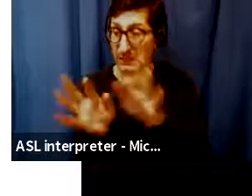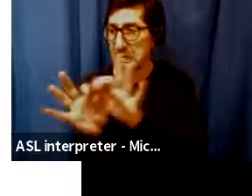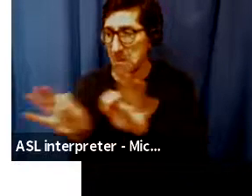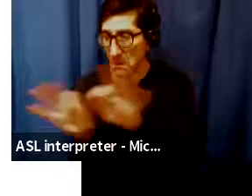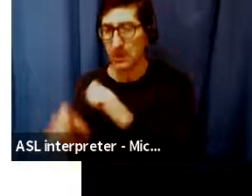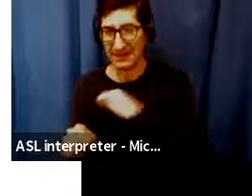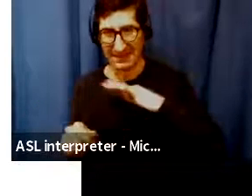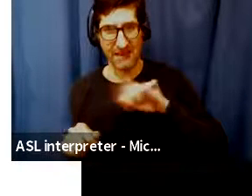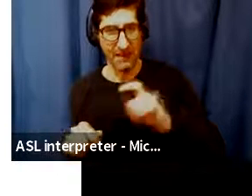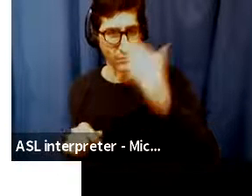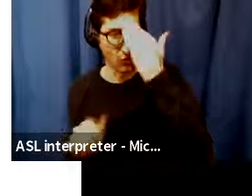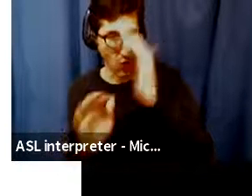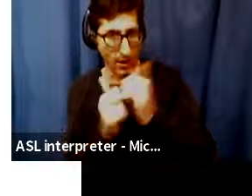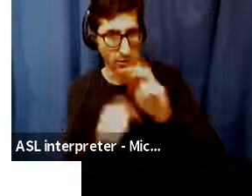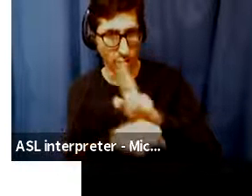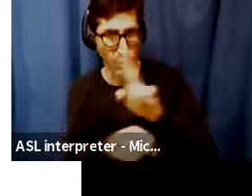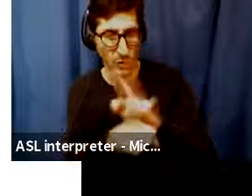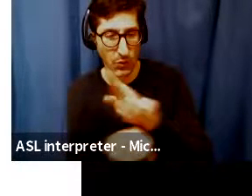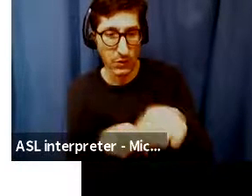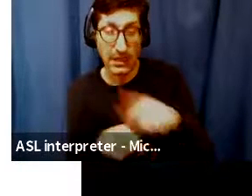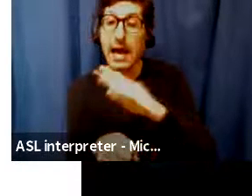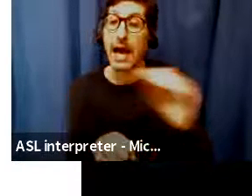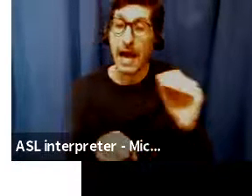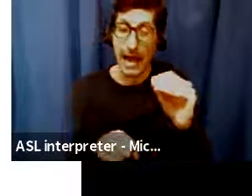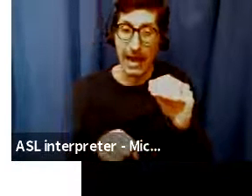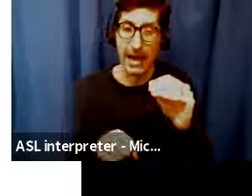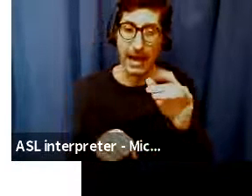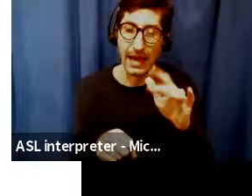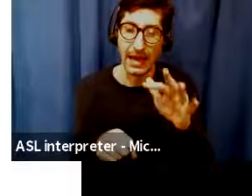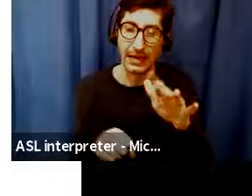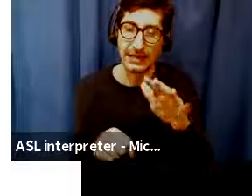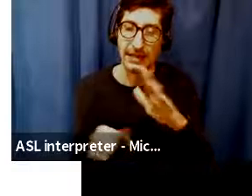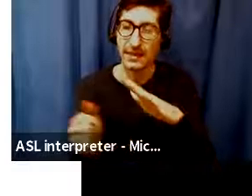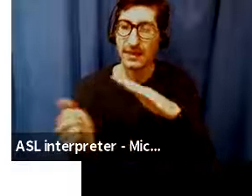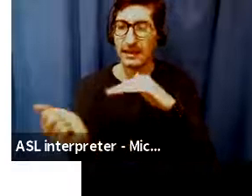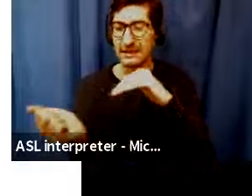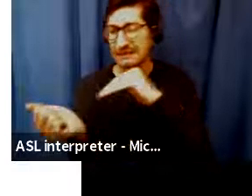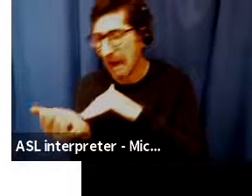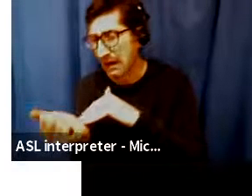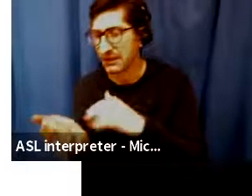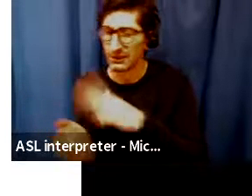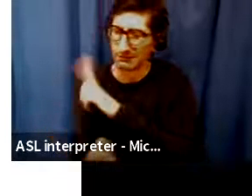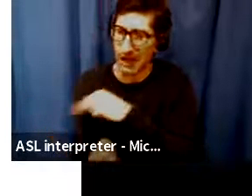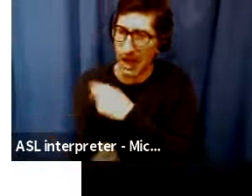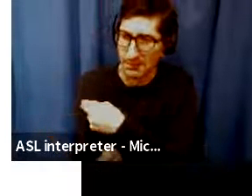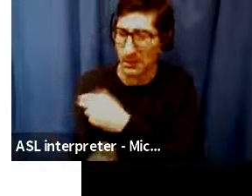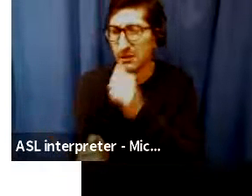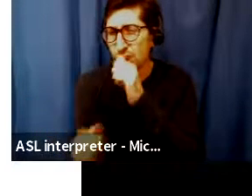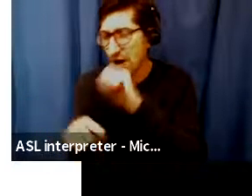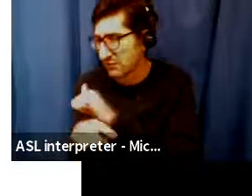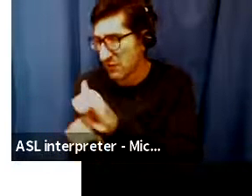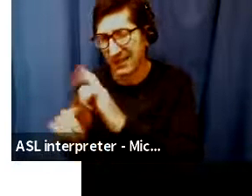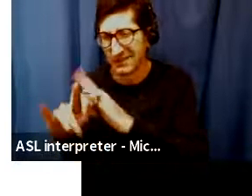medical provider, hospital, uh, private practice, what have you, to try out